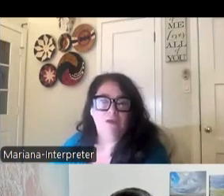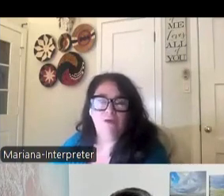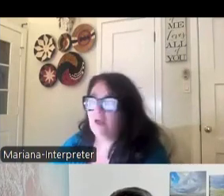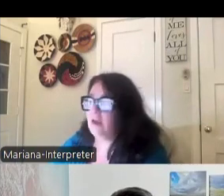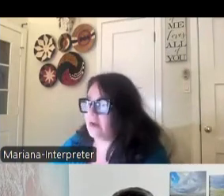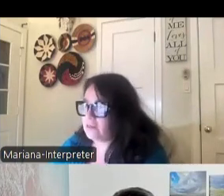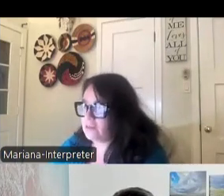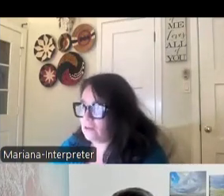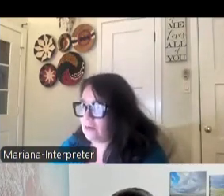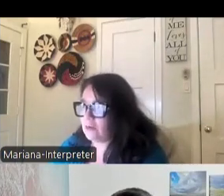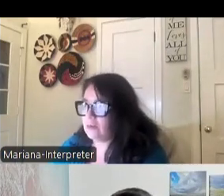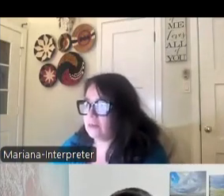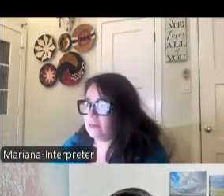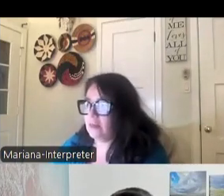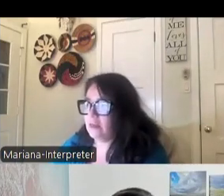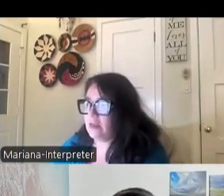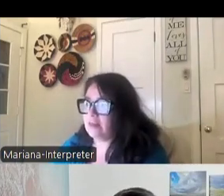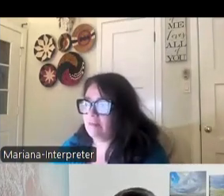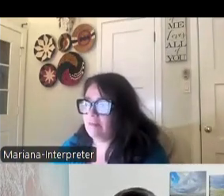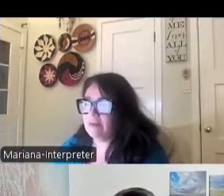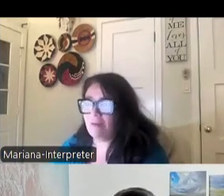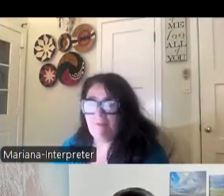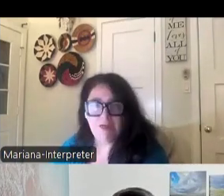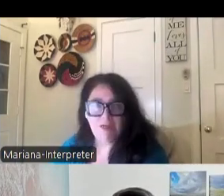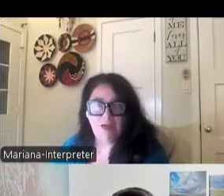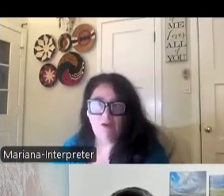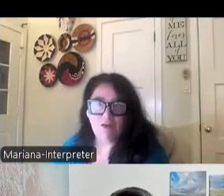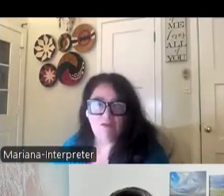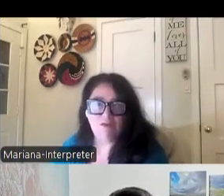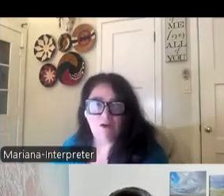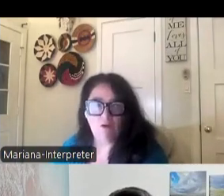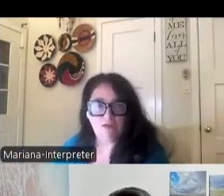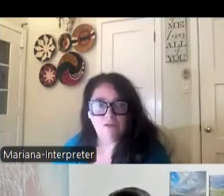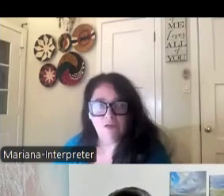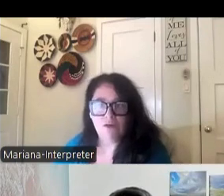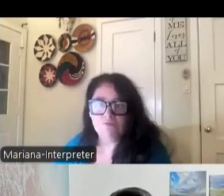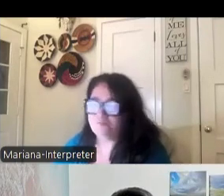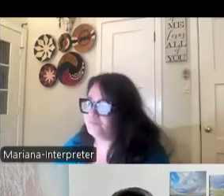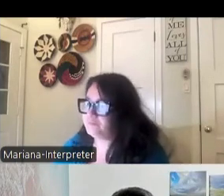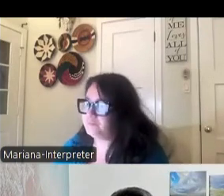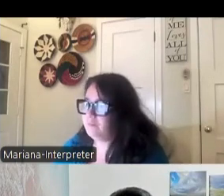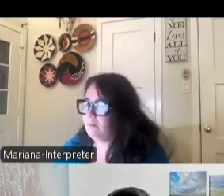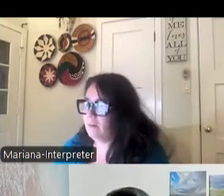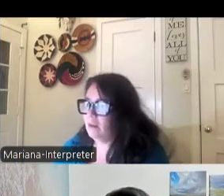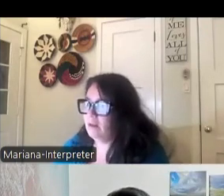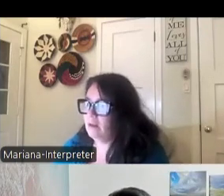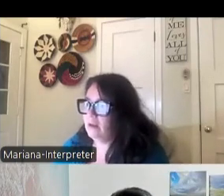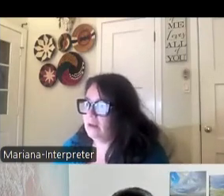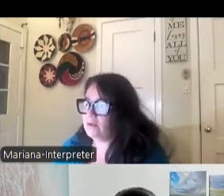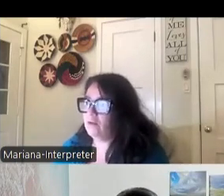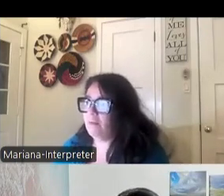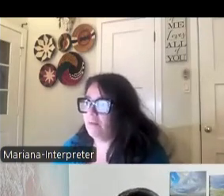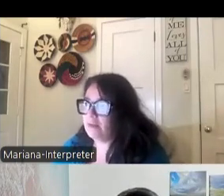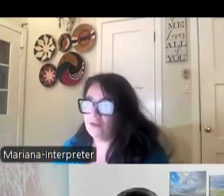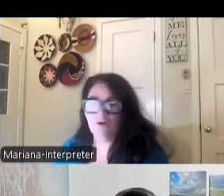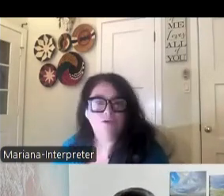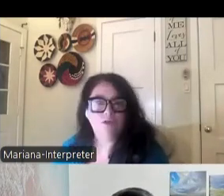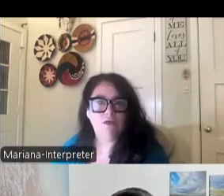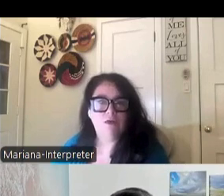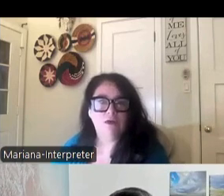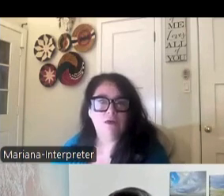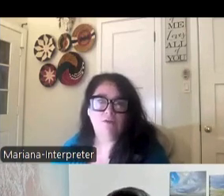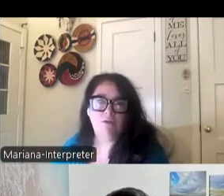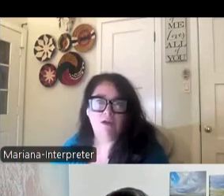the sea breeze circulation, so essentially the winds that blow from the ocean to inland areas